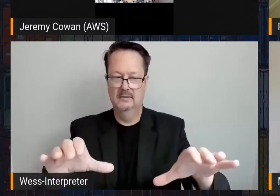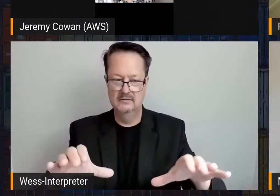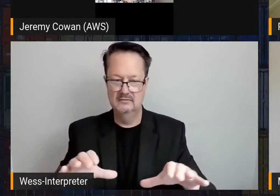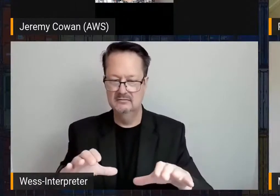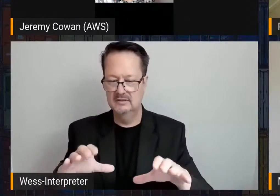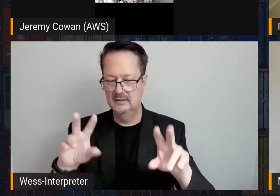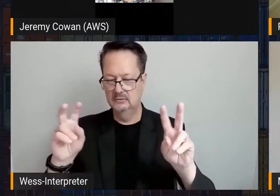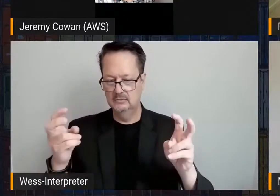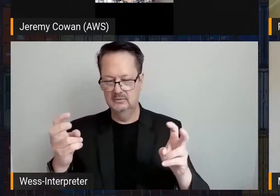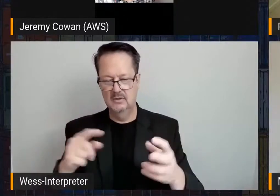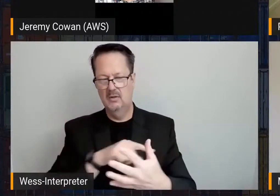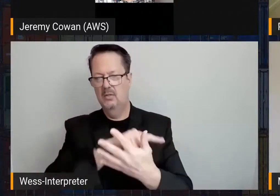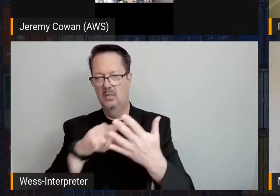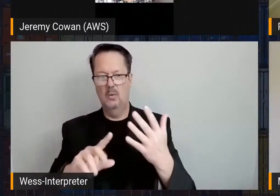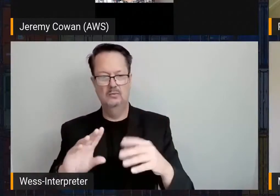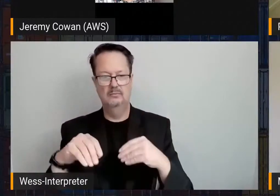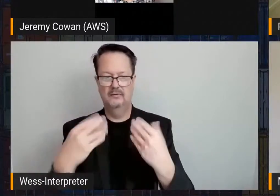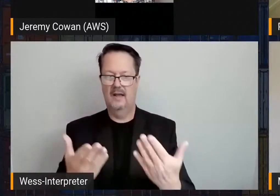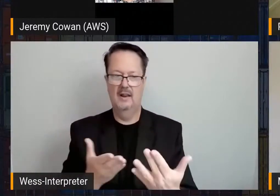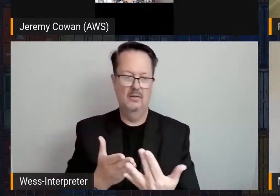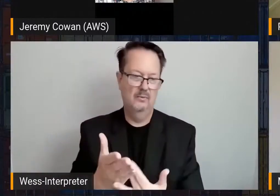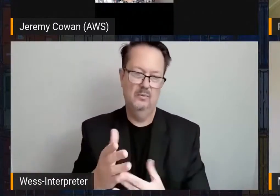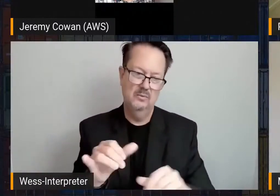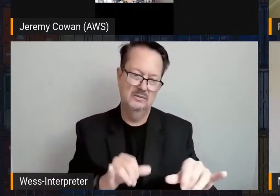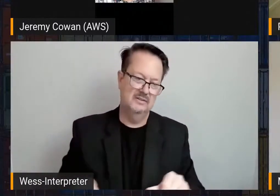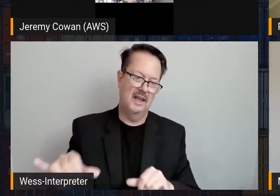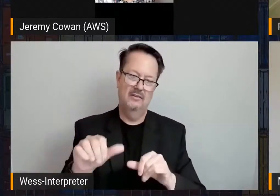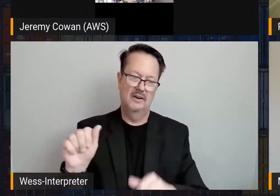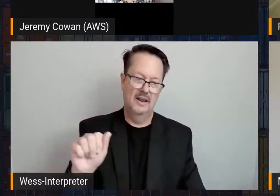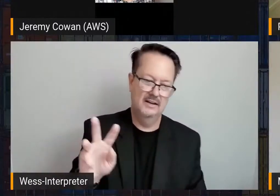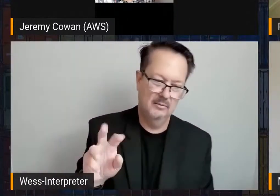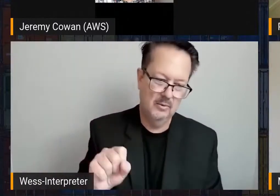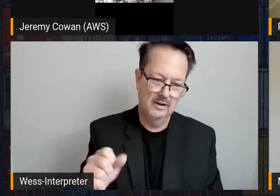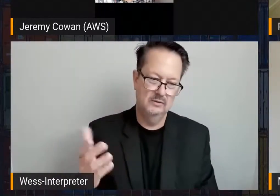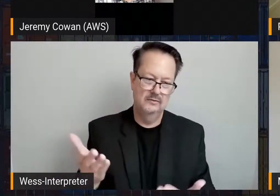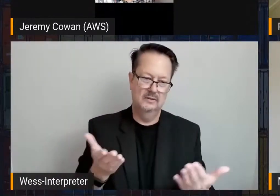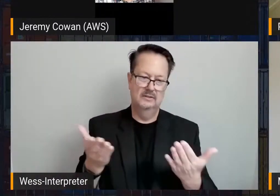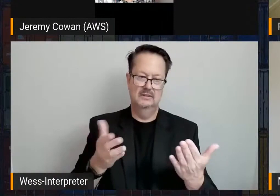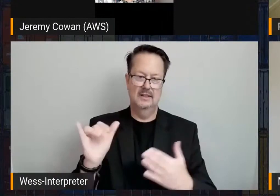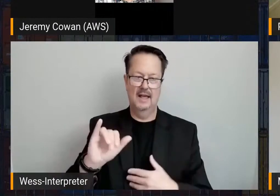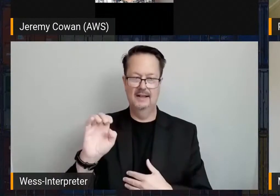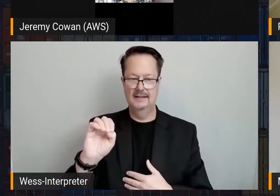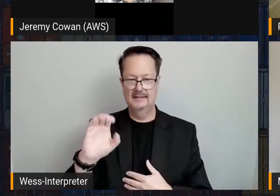and those are all provided through standard AWS services like ECR and